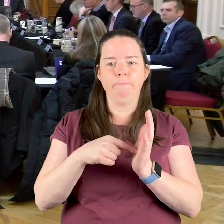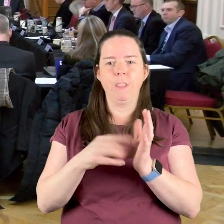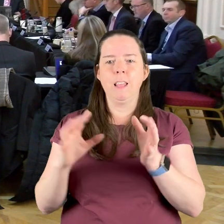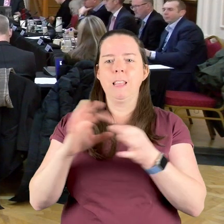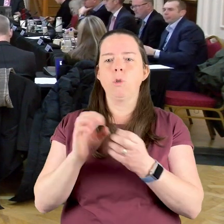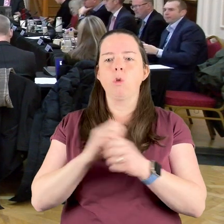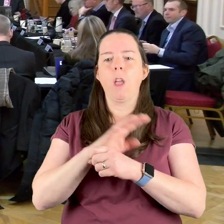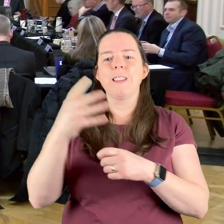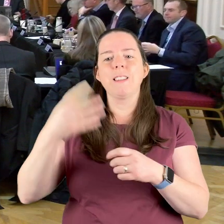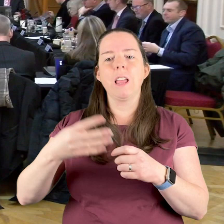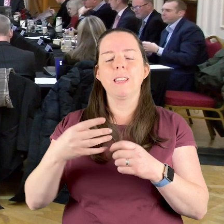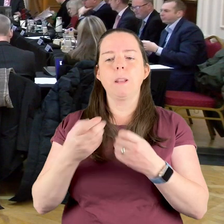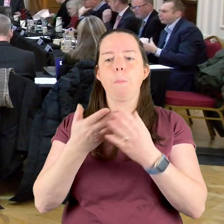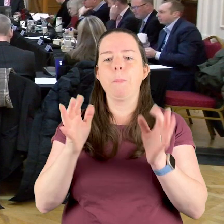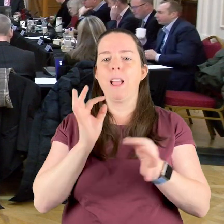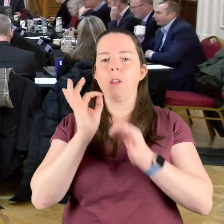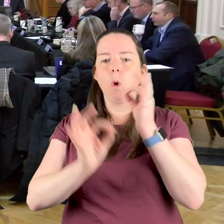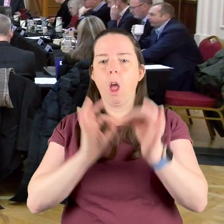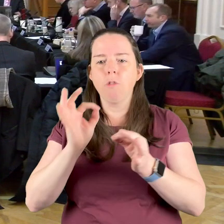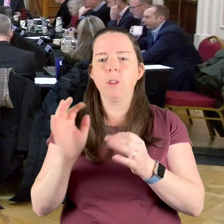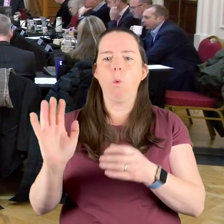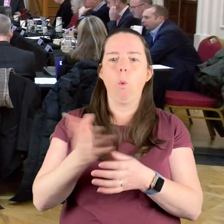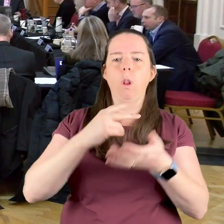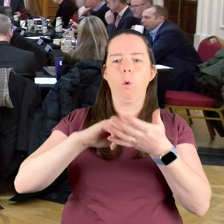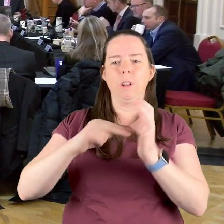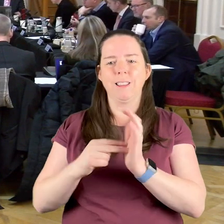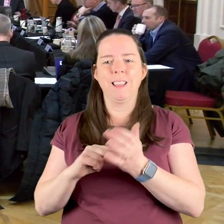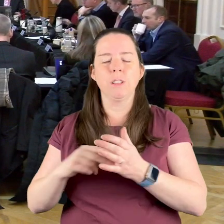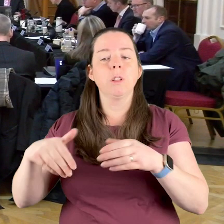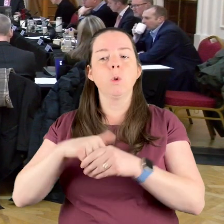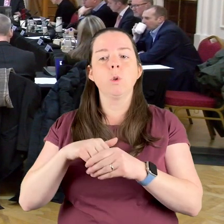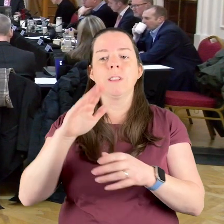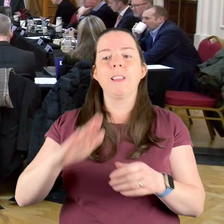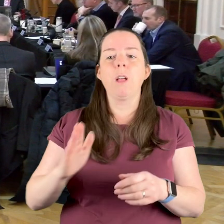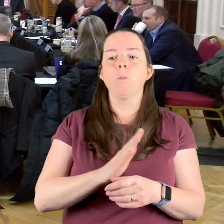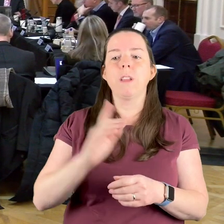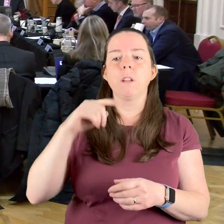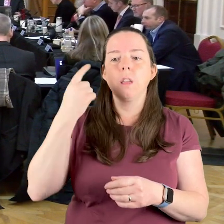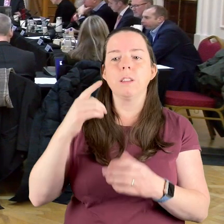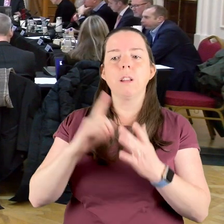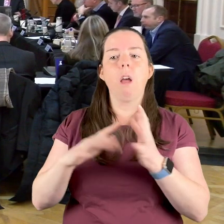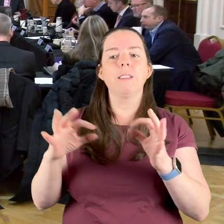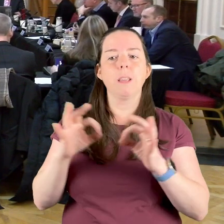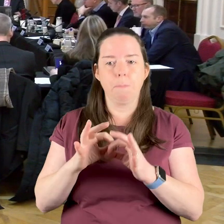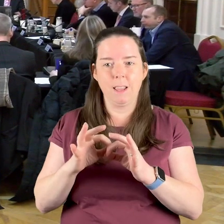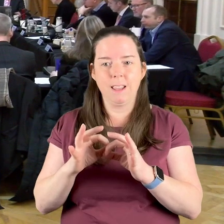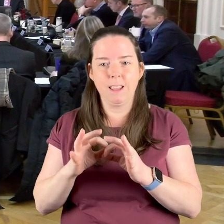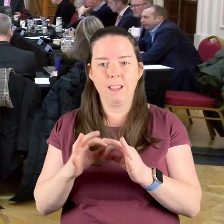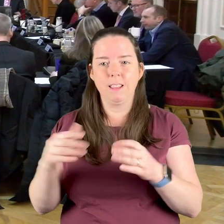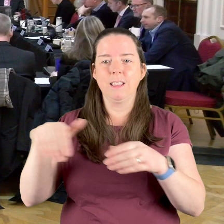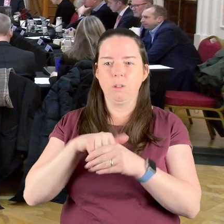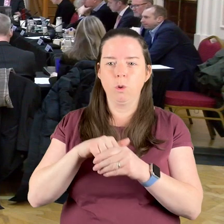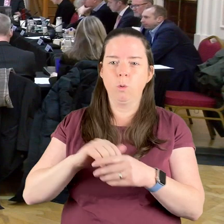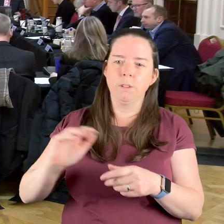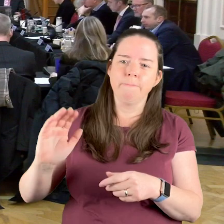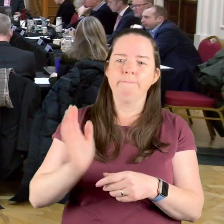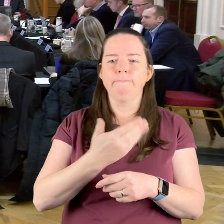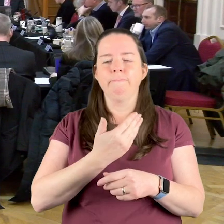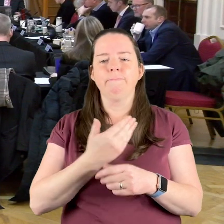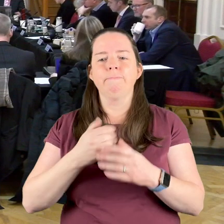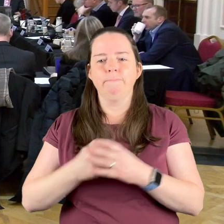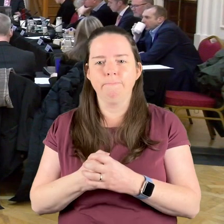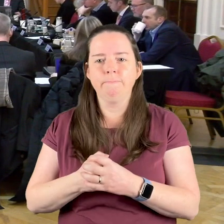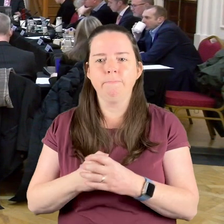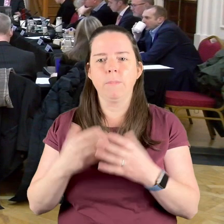report about the COVID-19 public inquiry, and all of the organisations, including South West London